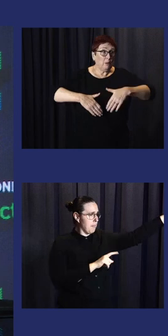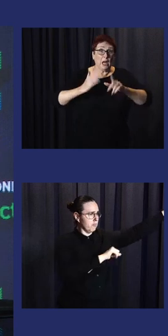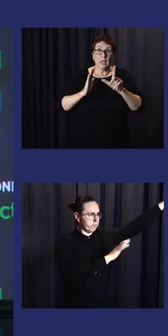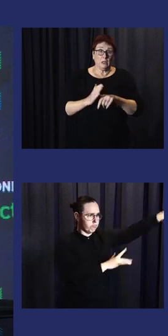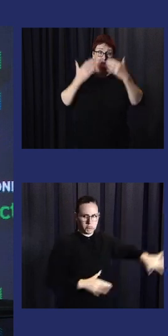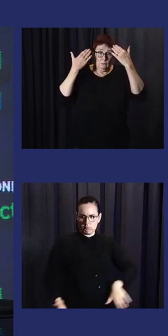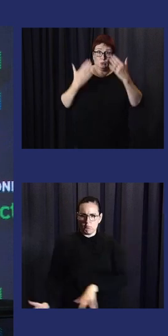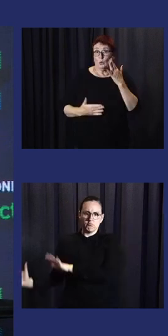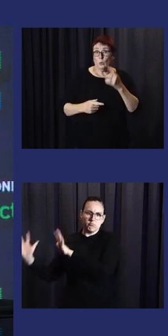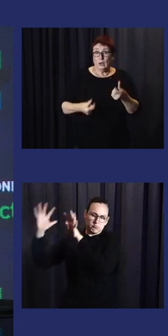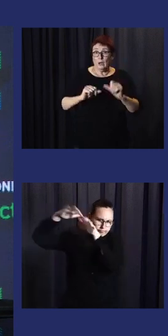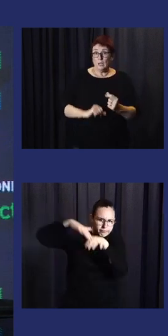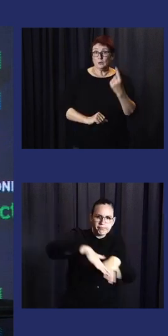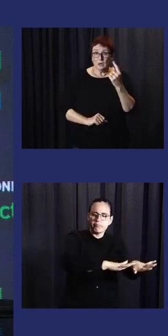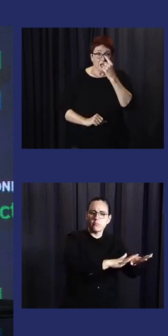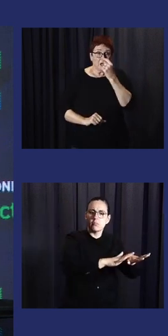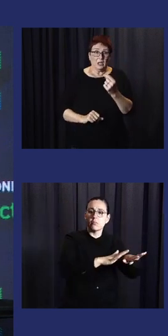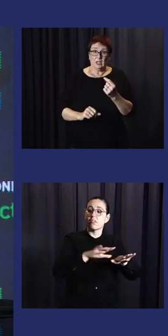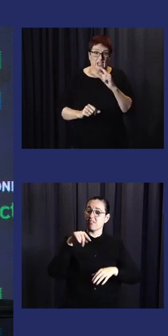impact could not be measured.